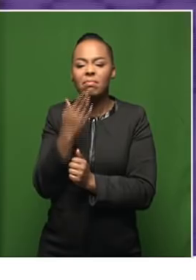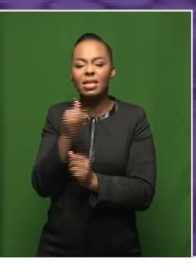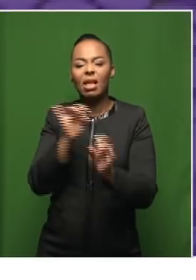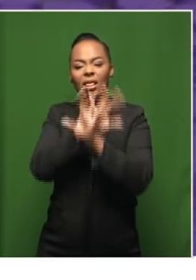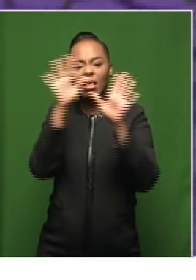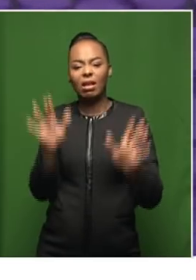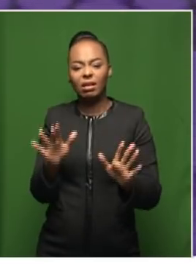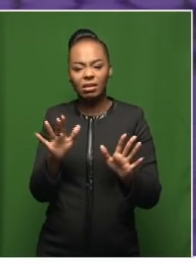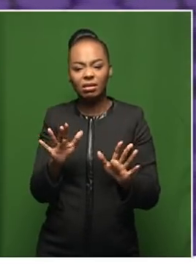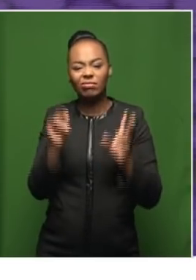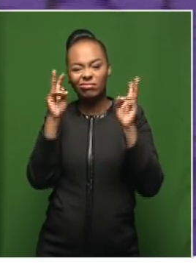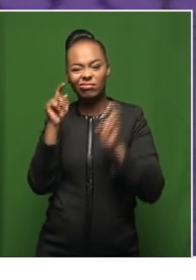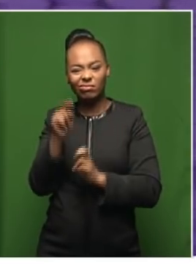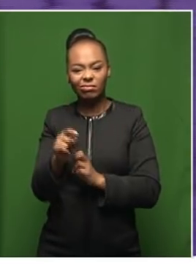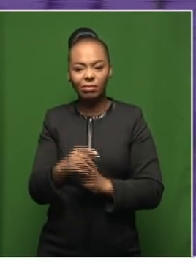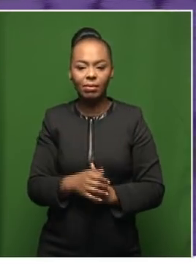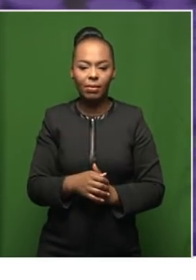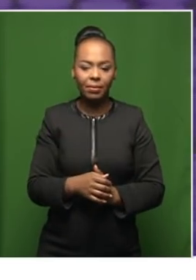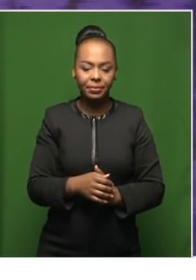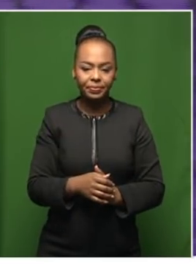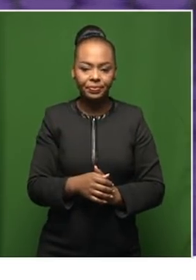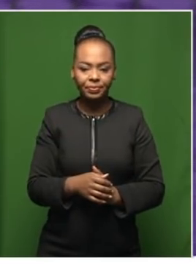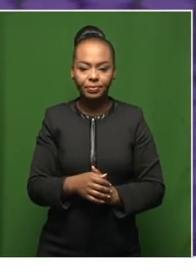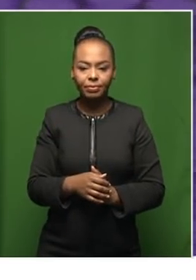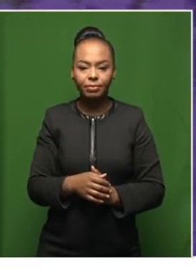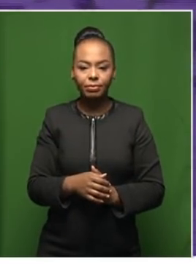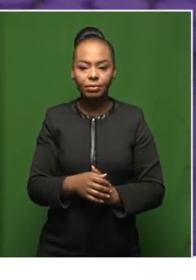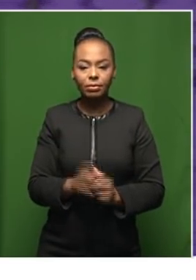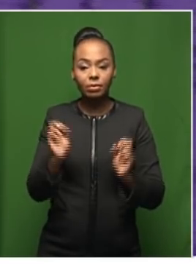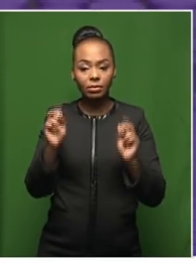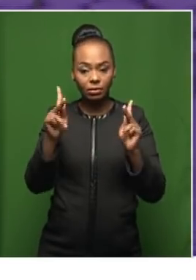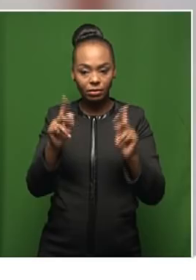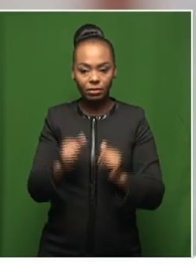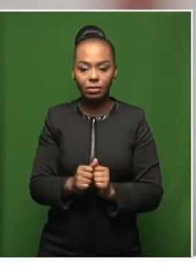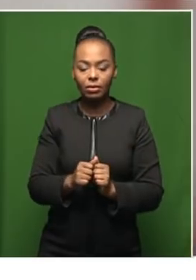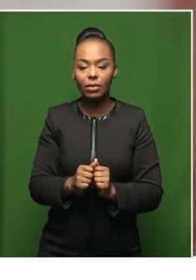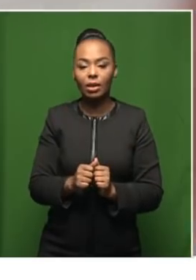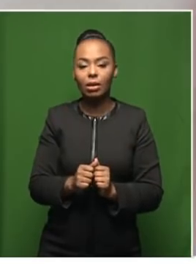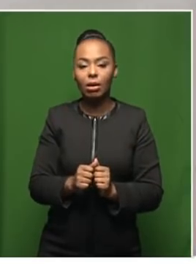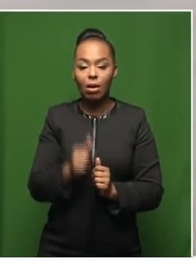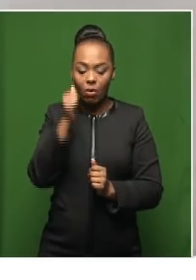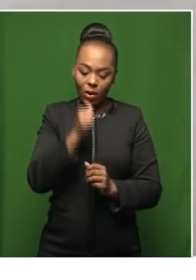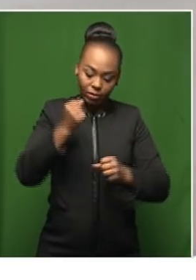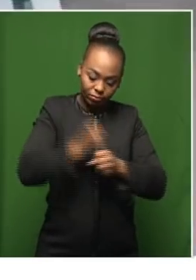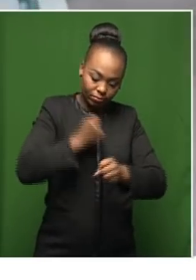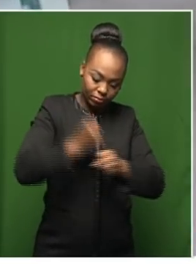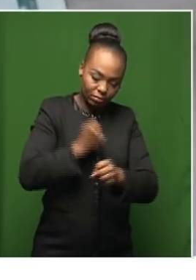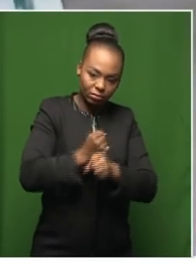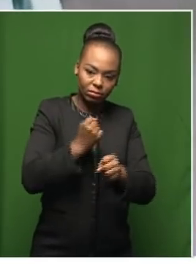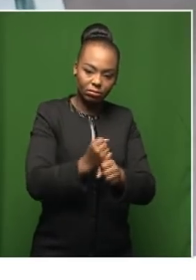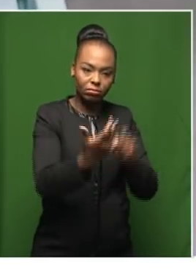on this, Dr. Mkhize. Okay. As we do this work, we engage a number of